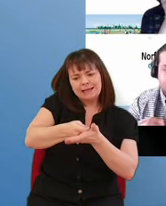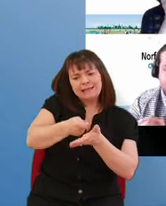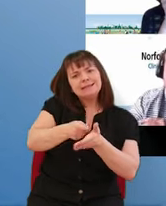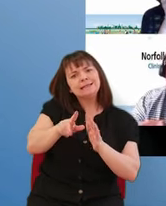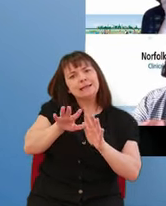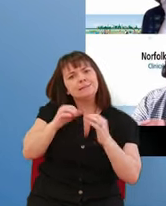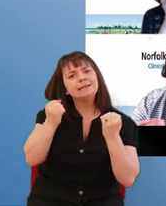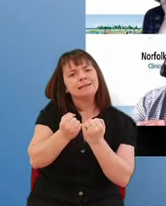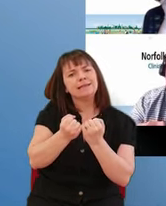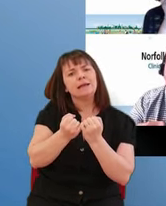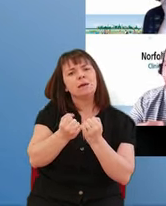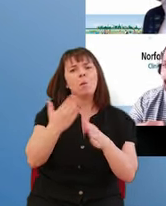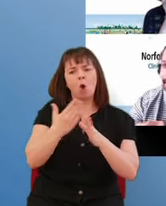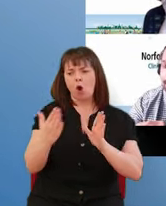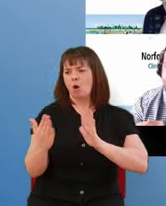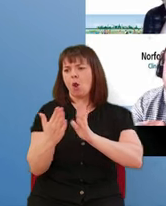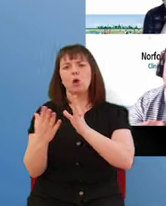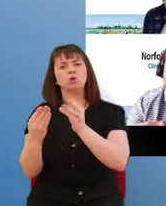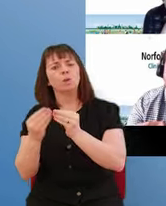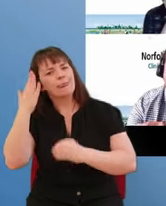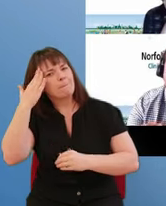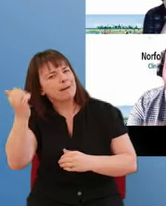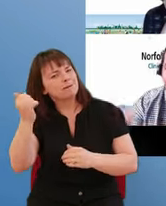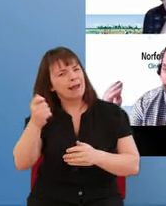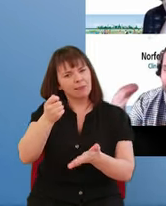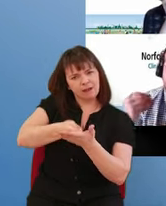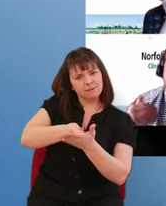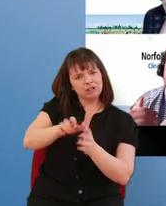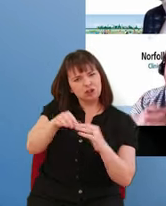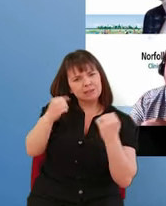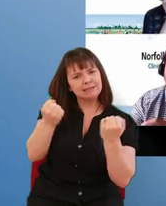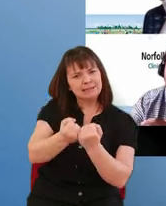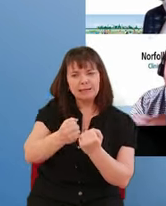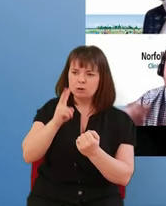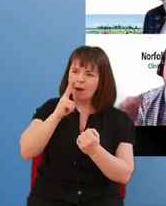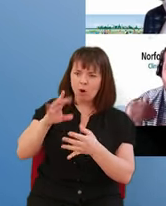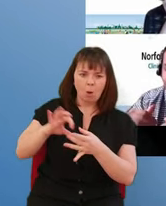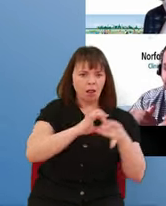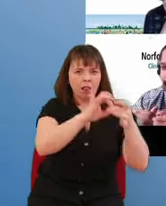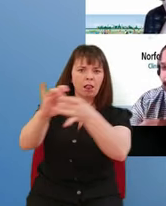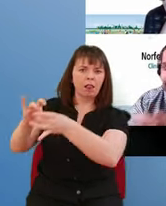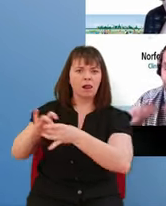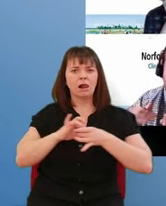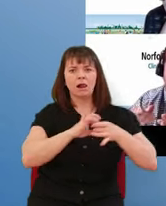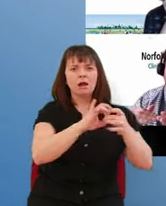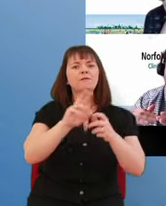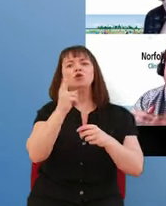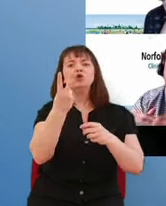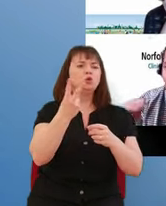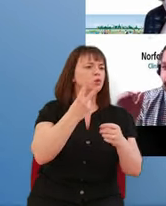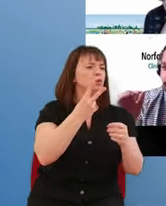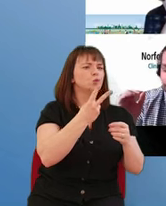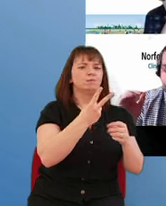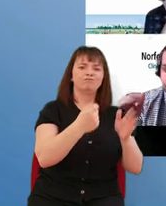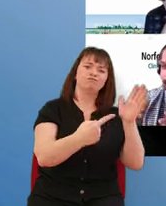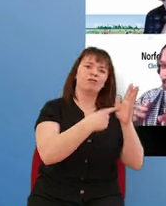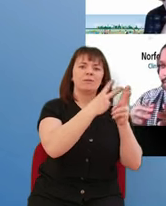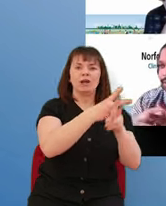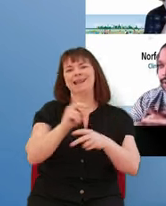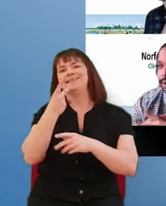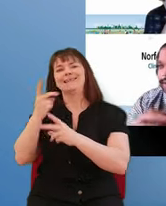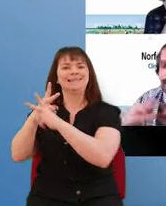named nominated leads from the locality teams that we meet on a monthly basis just to gain an understanding and a footprint into